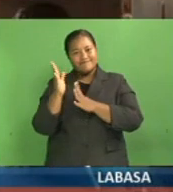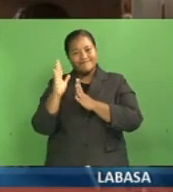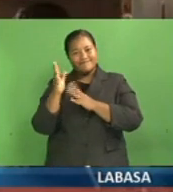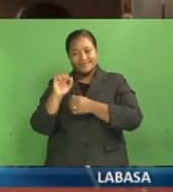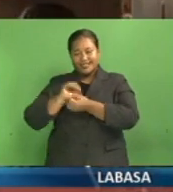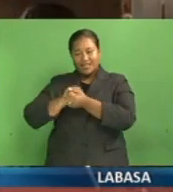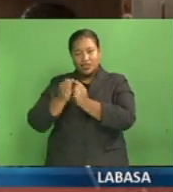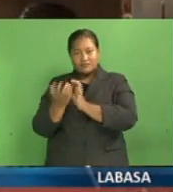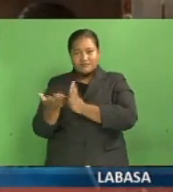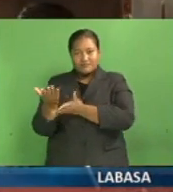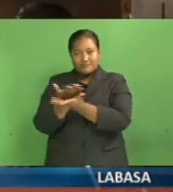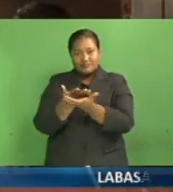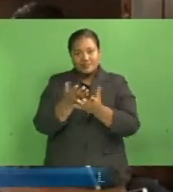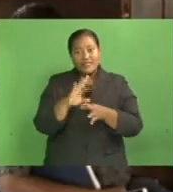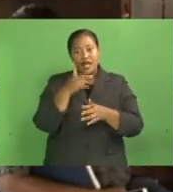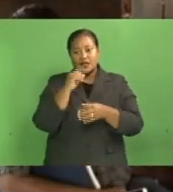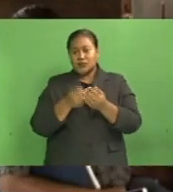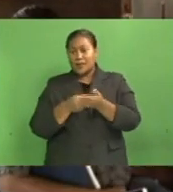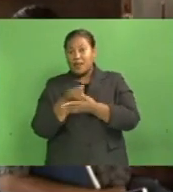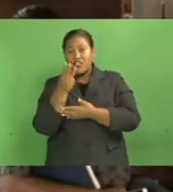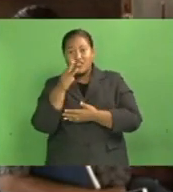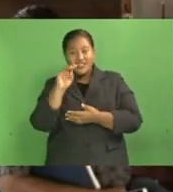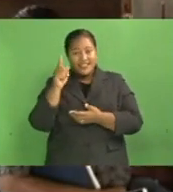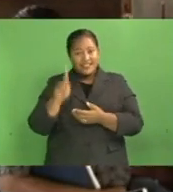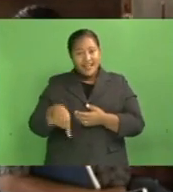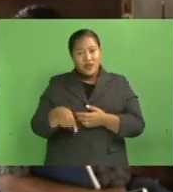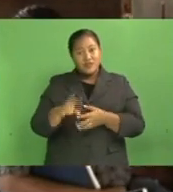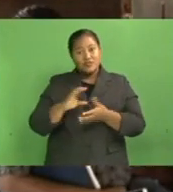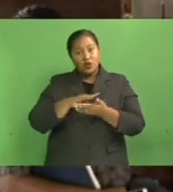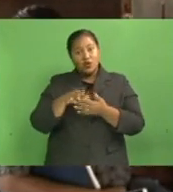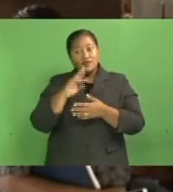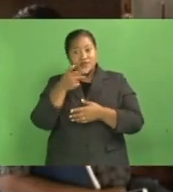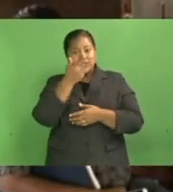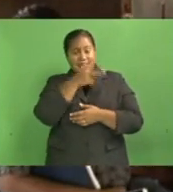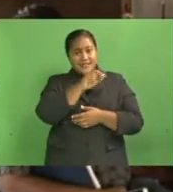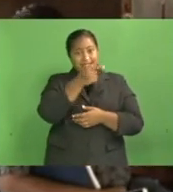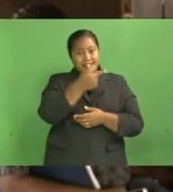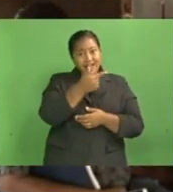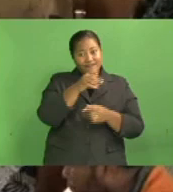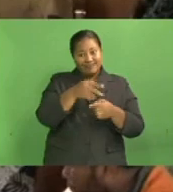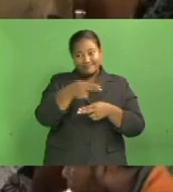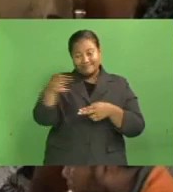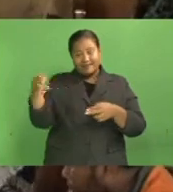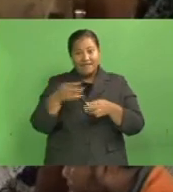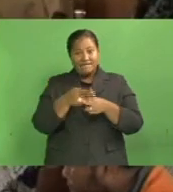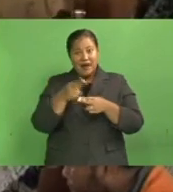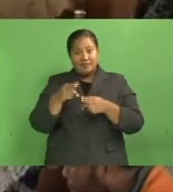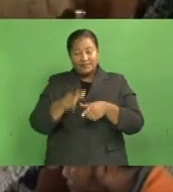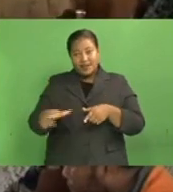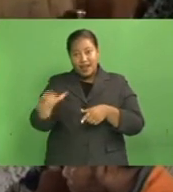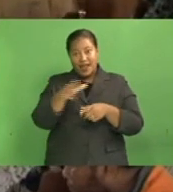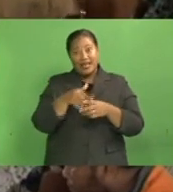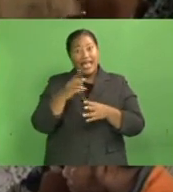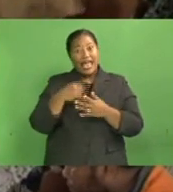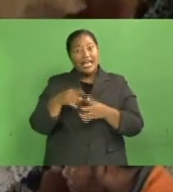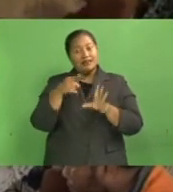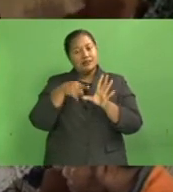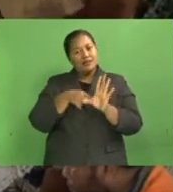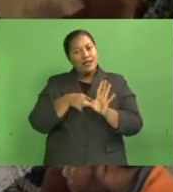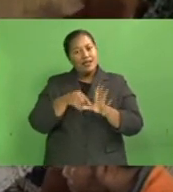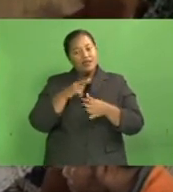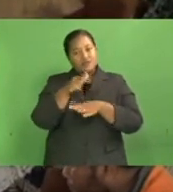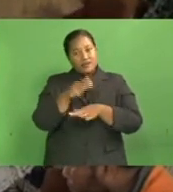yesterday he has to pay $30,000 premium for his 87-acre farm with an annual rent of